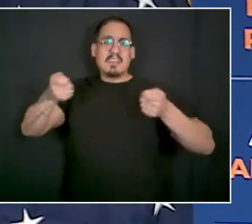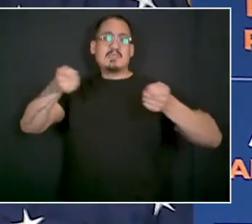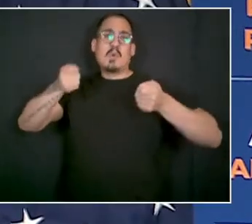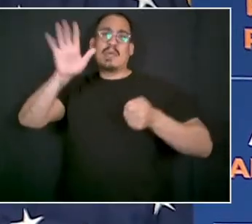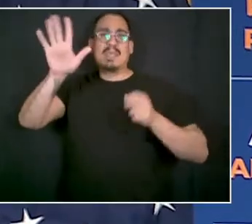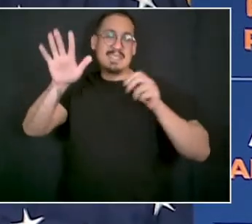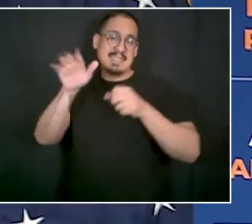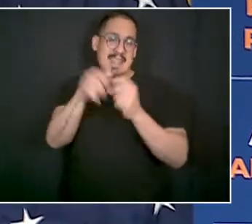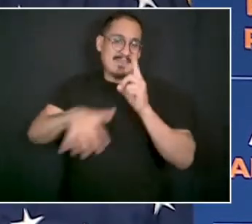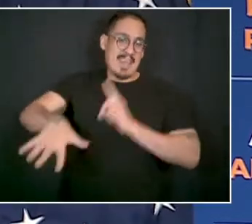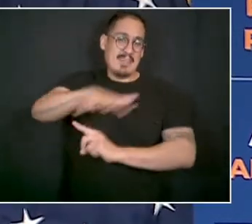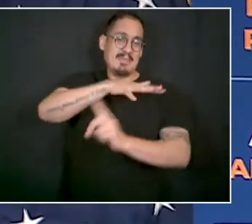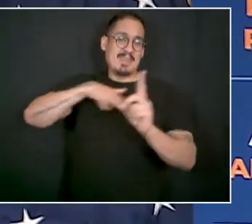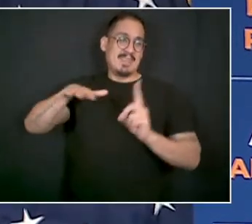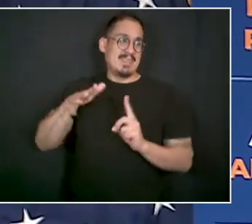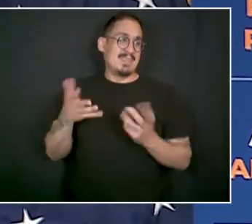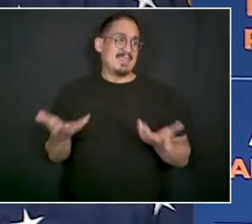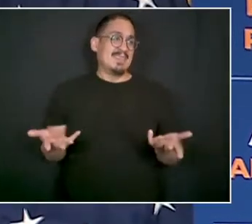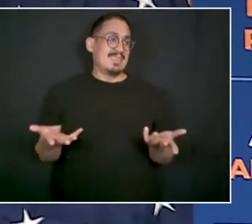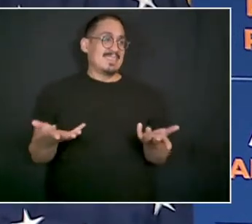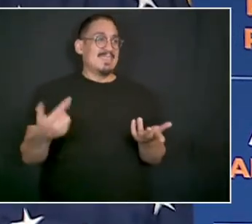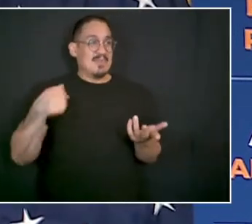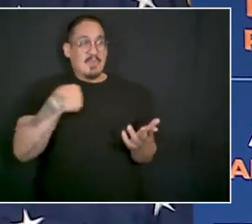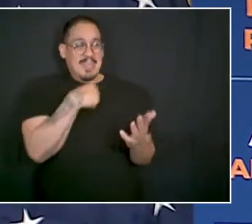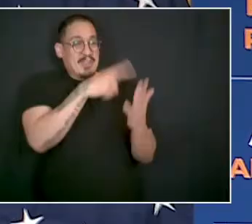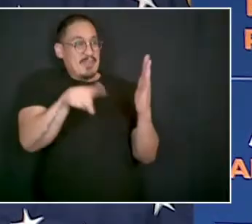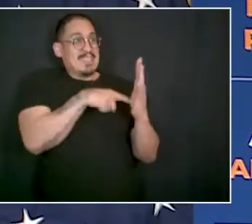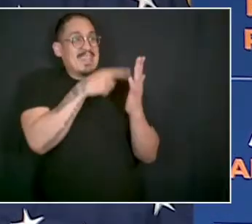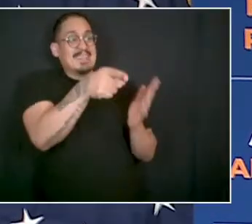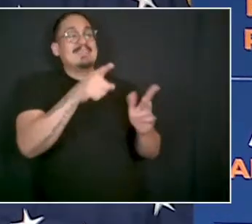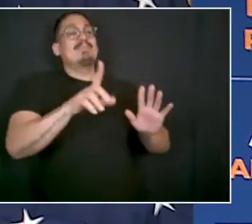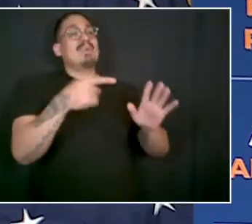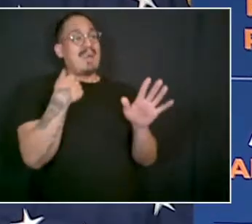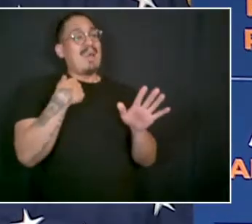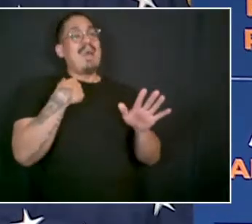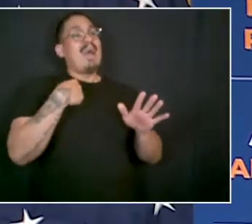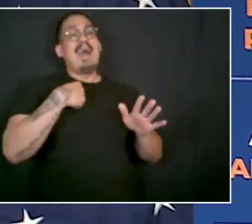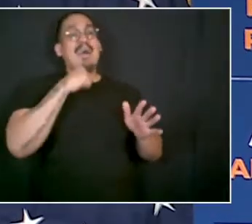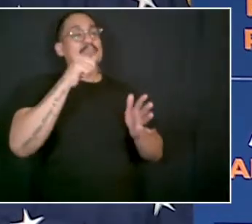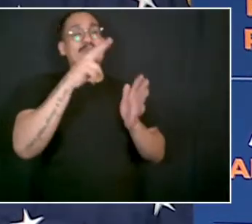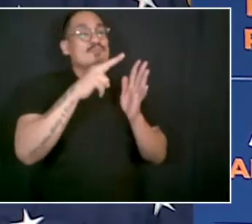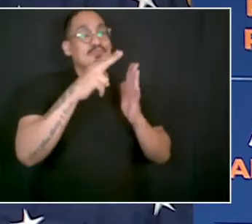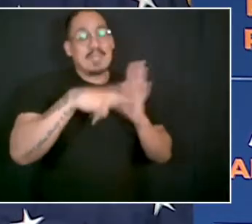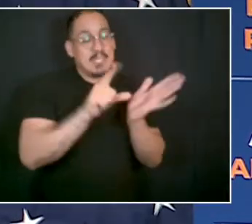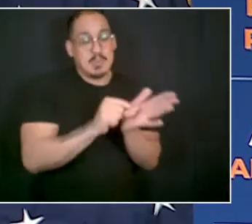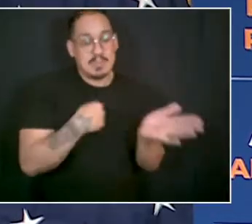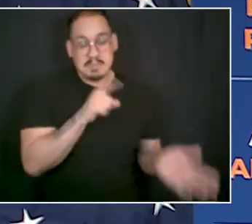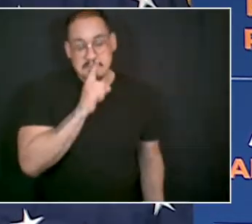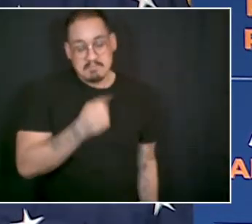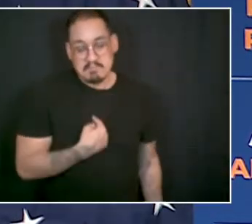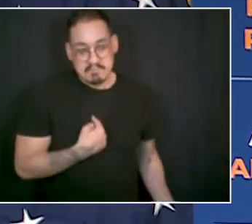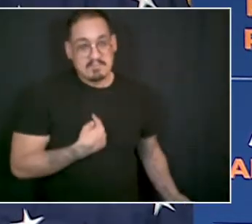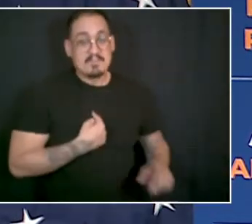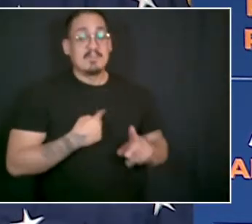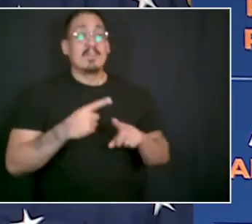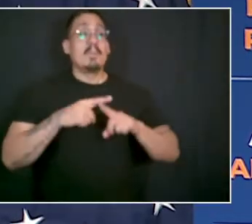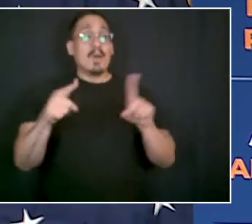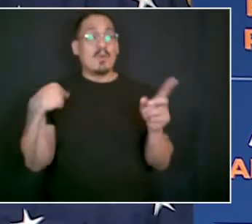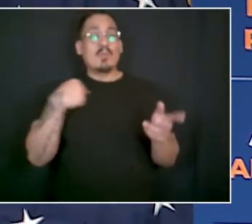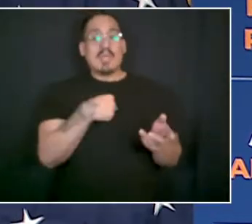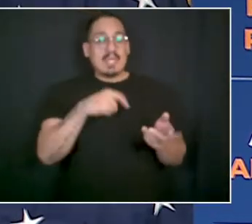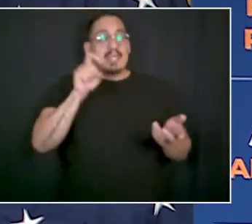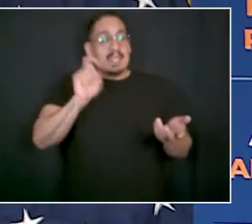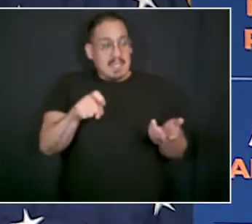No, but listen, we know what we're doing. This is strategic. and we need to be focused